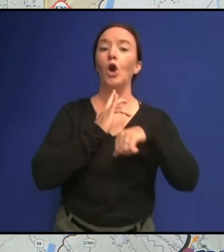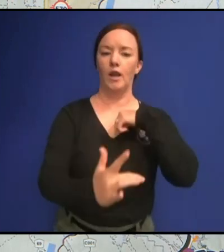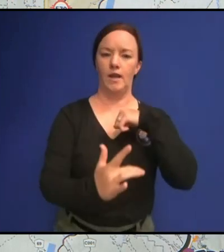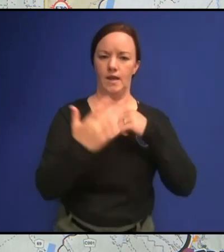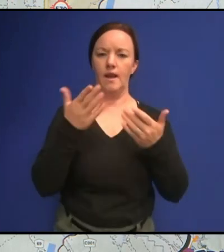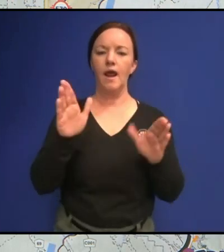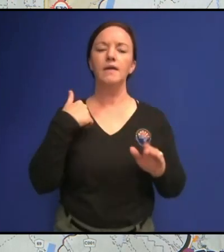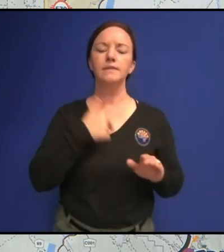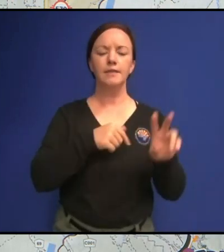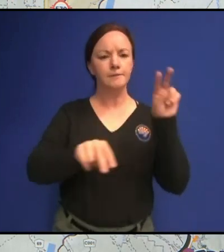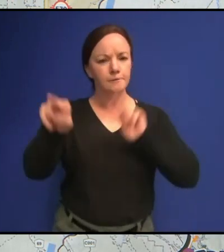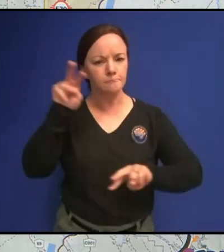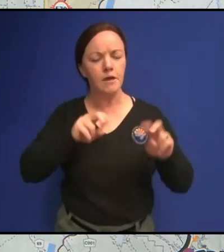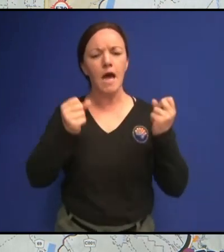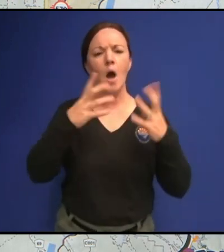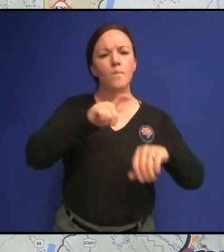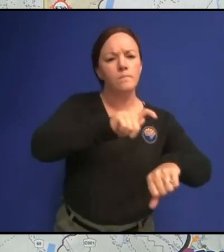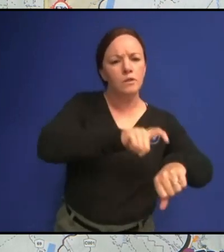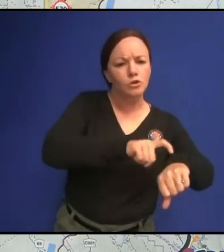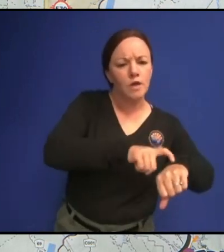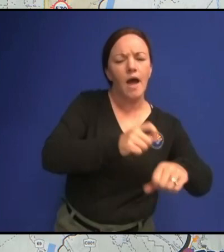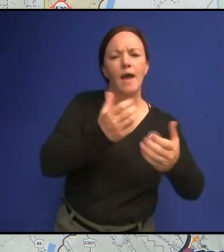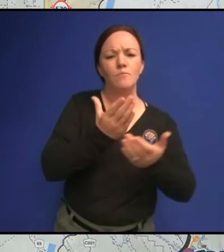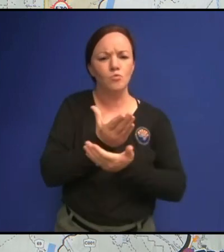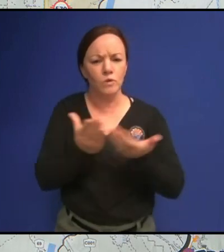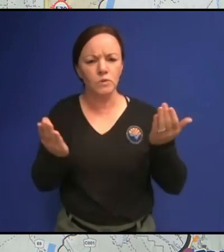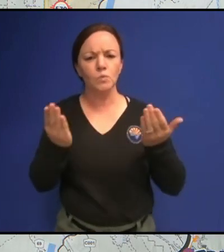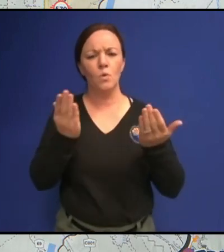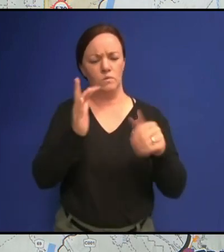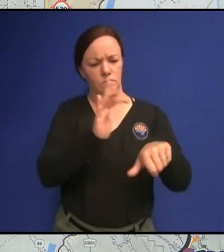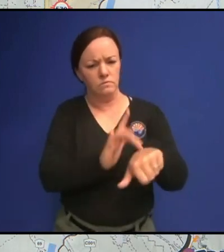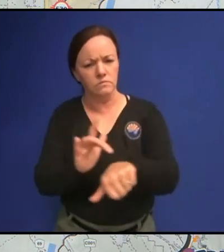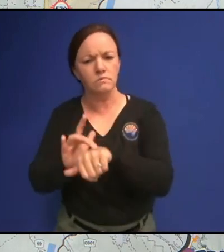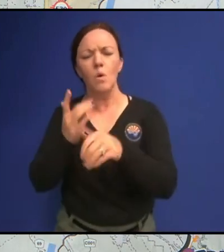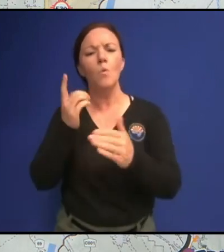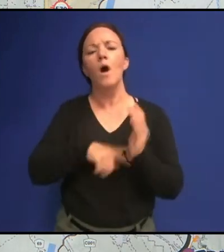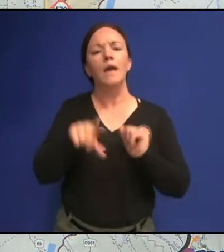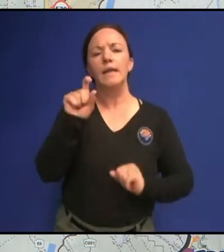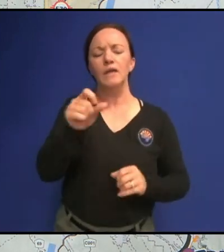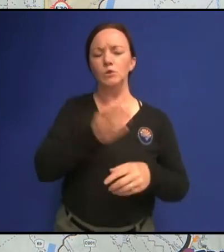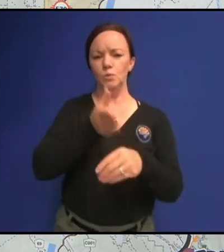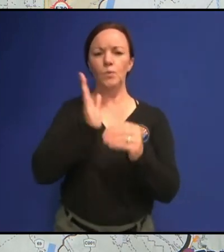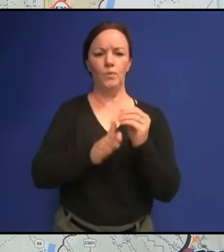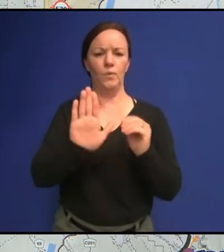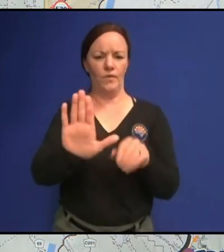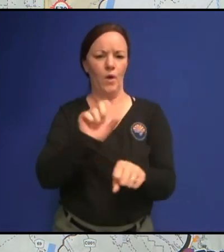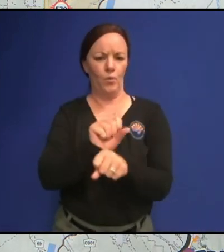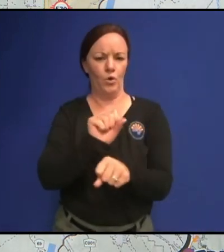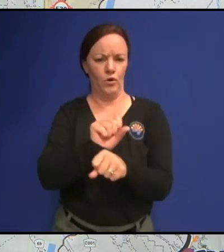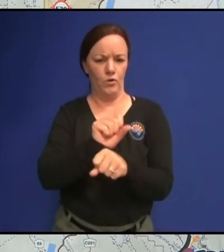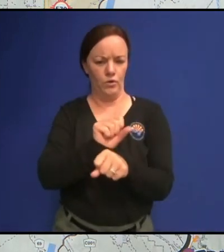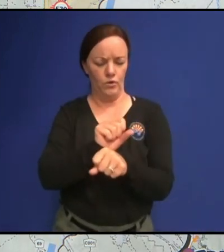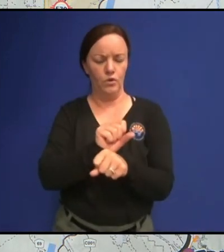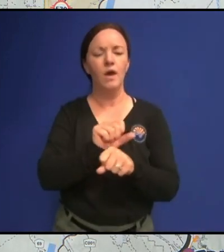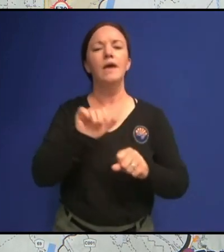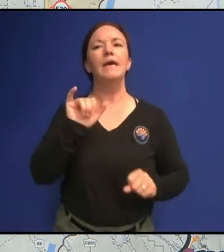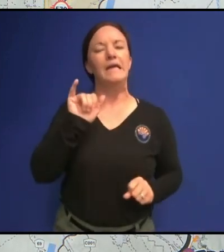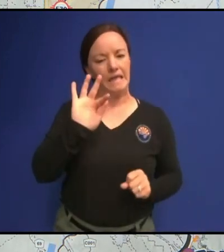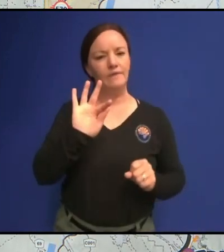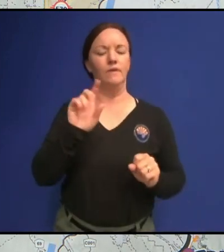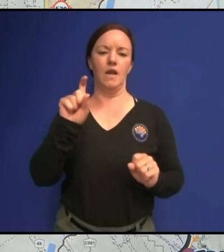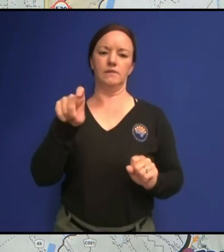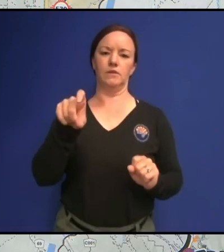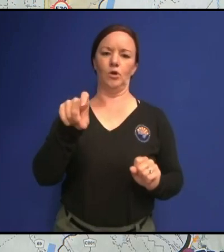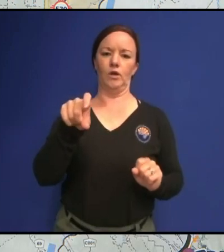amount of resources, and what materials are going to be necessary to complete that work if it becomes necessary. And the completion of that